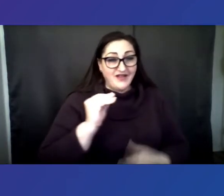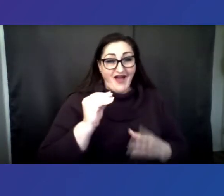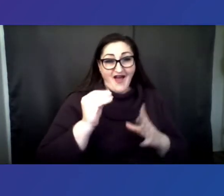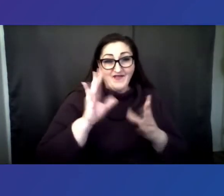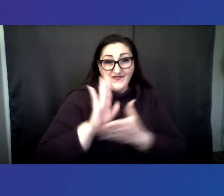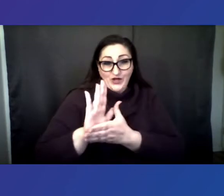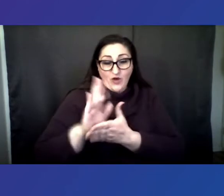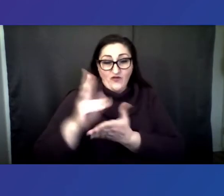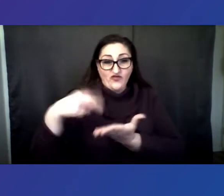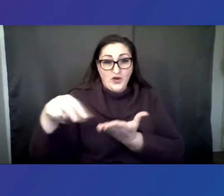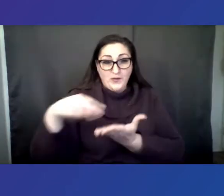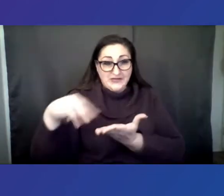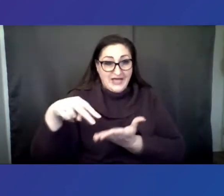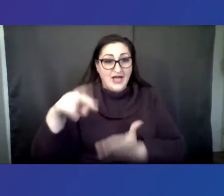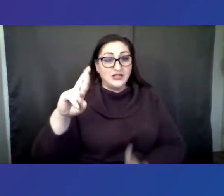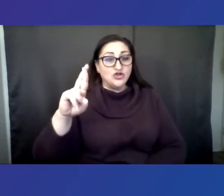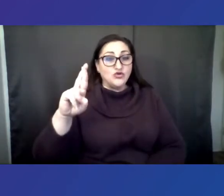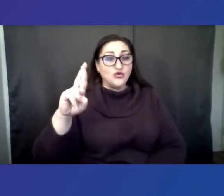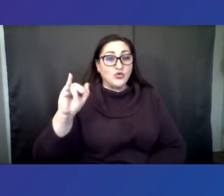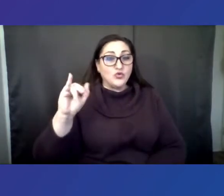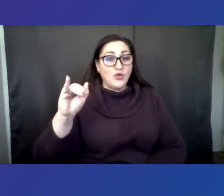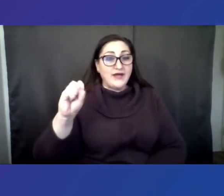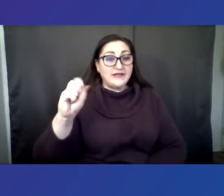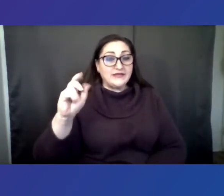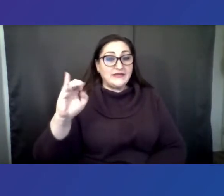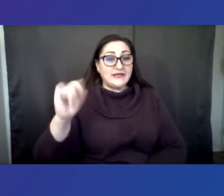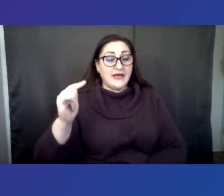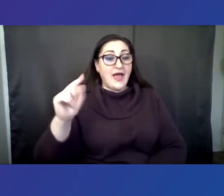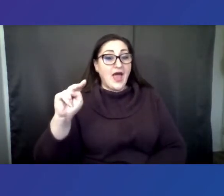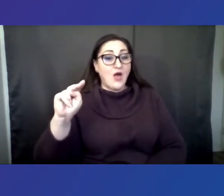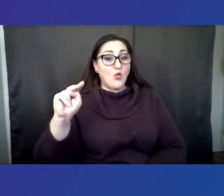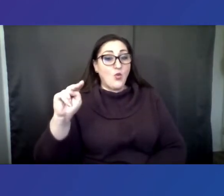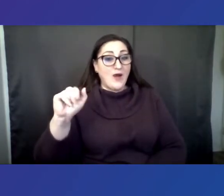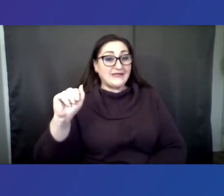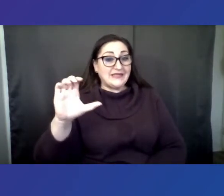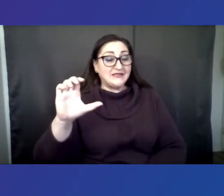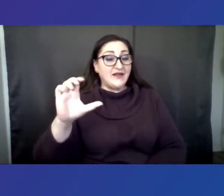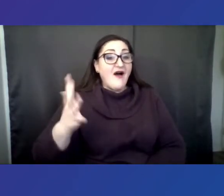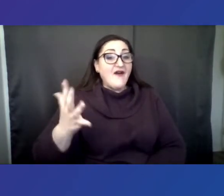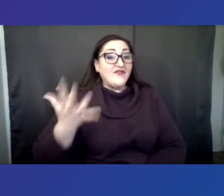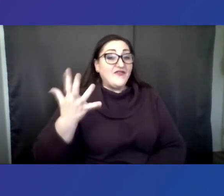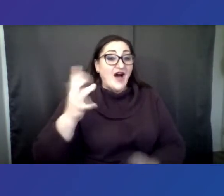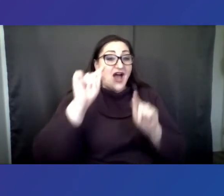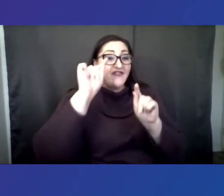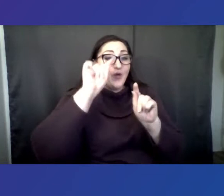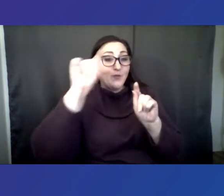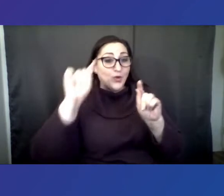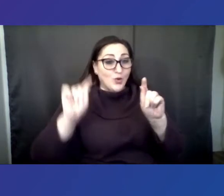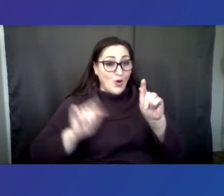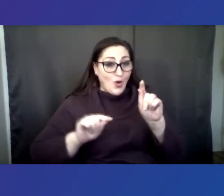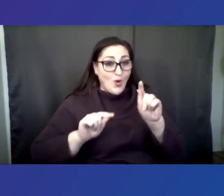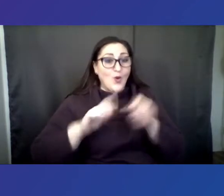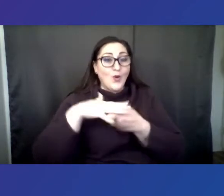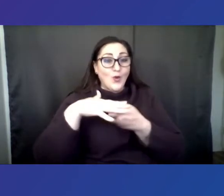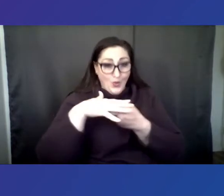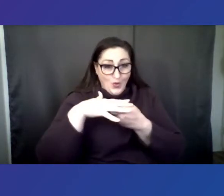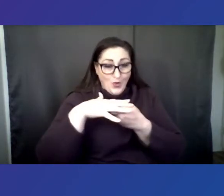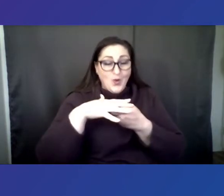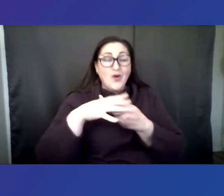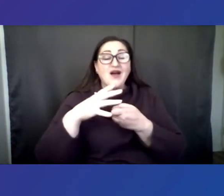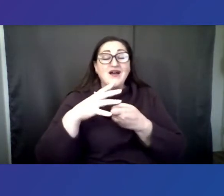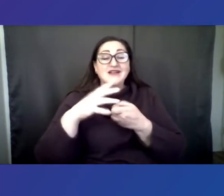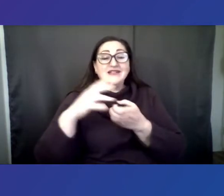Rising NYC's 5-borough video tour, Still Dancing, that marks the